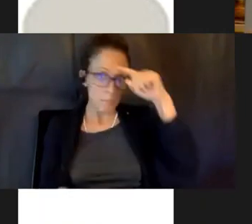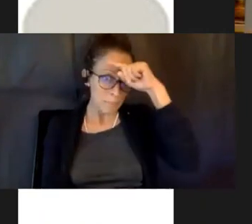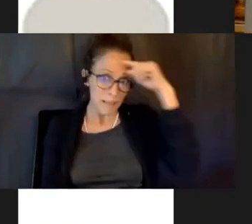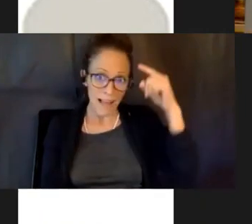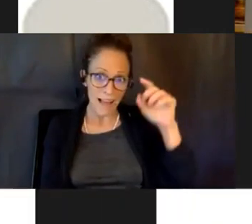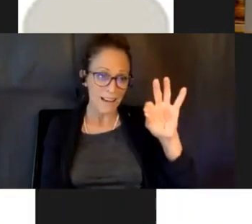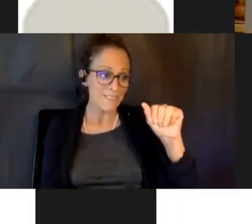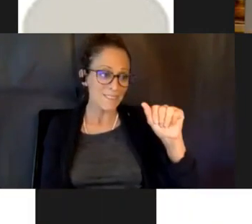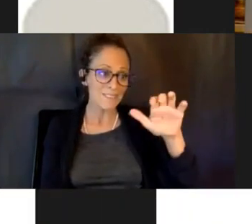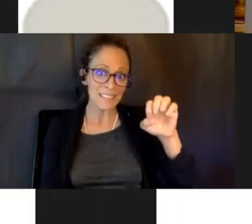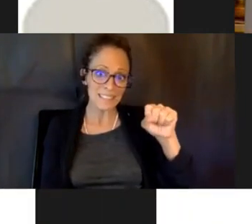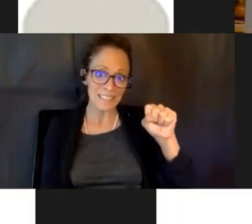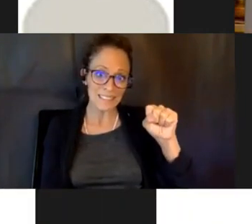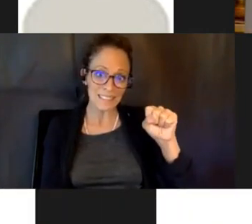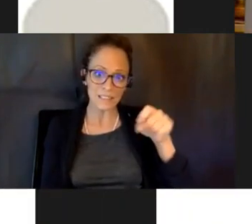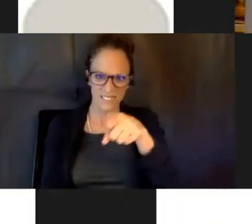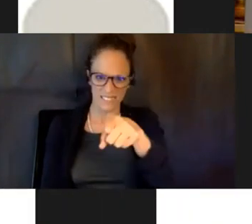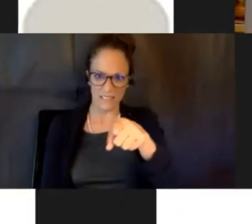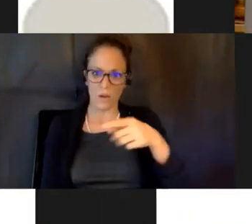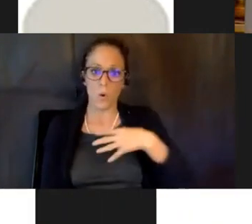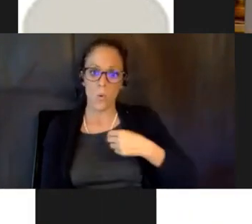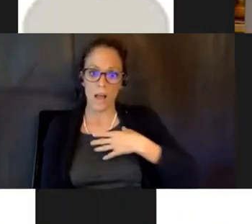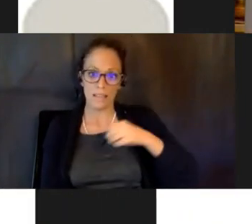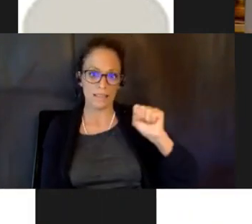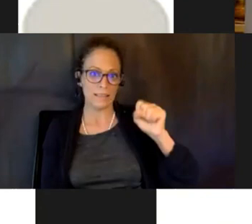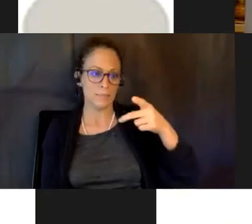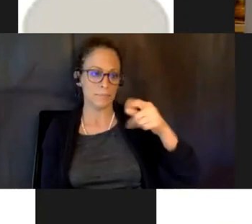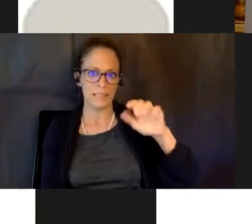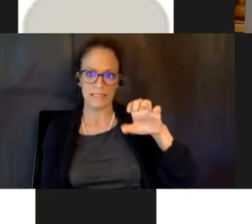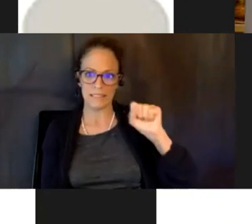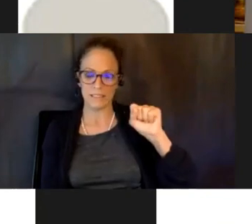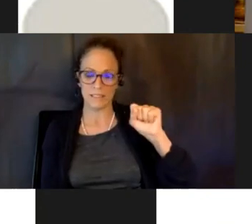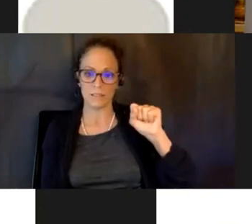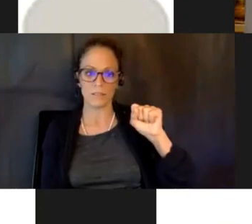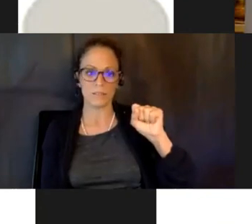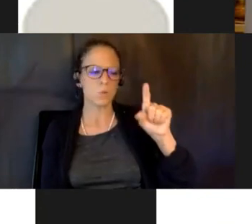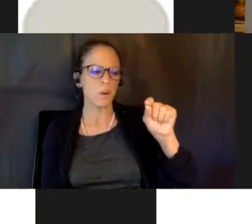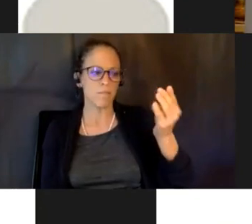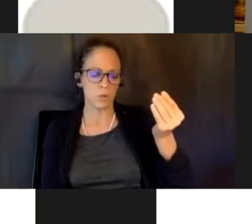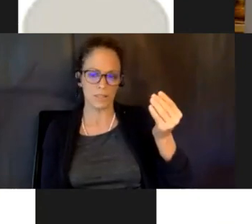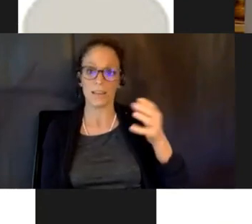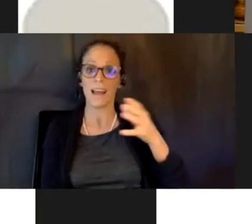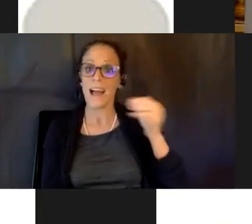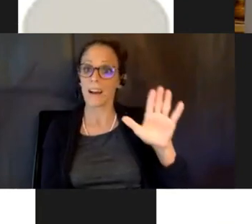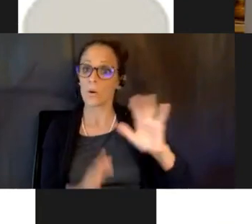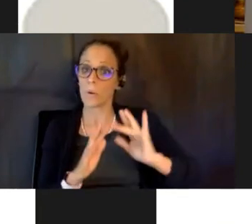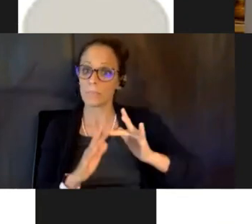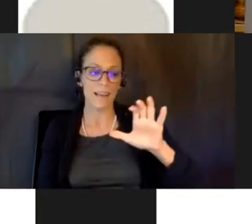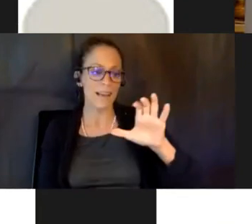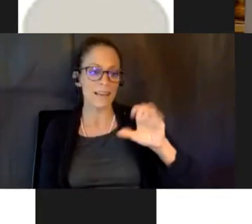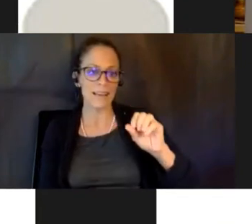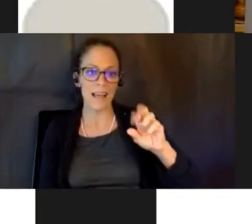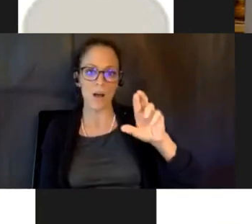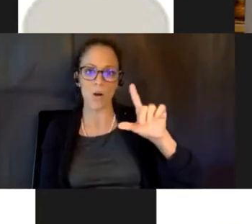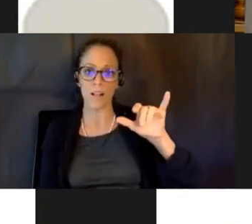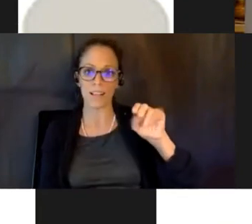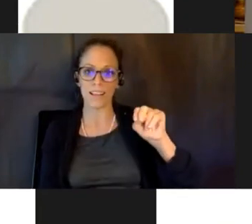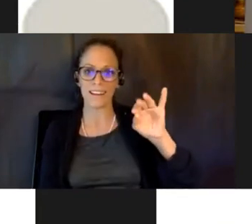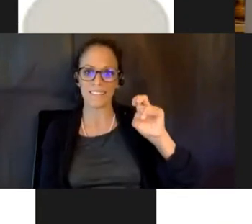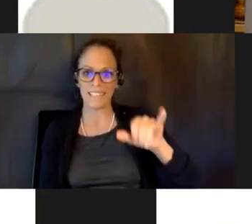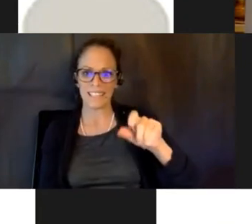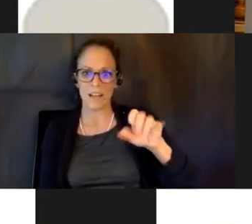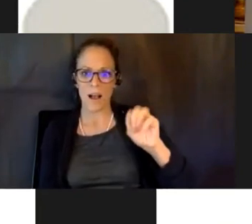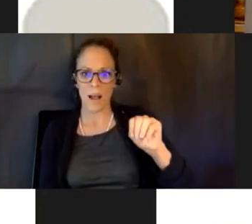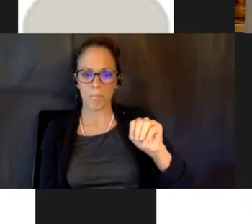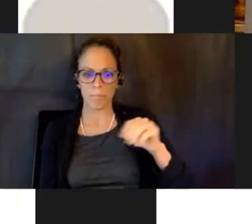to, that's a 2014 book and you can look that up. And then also CarolynFinney.com. I don't know if you'd like to boost yourself, but I'll do it because I'm shameless.